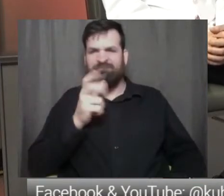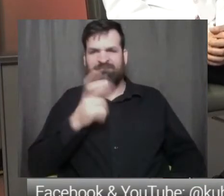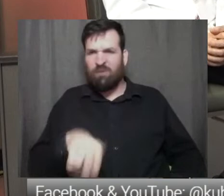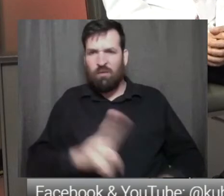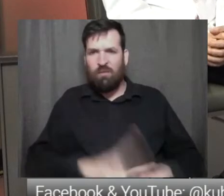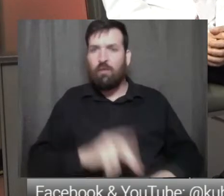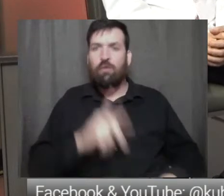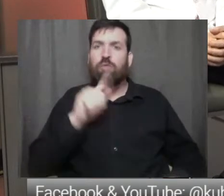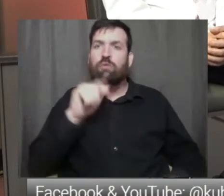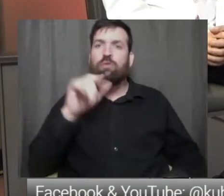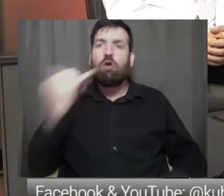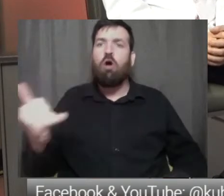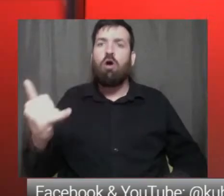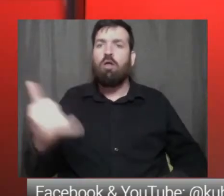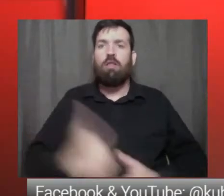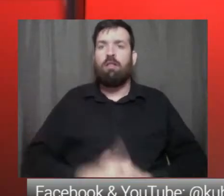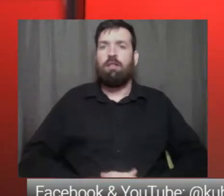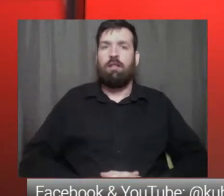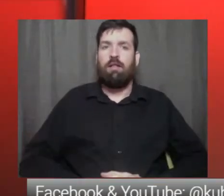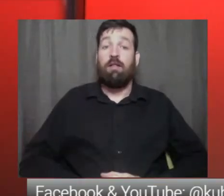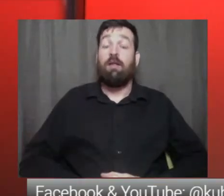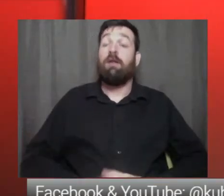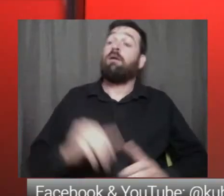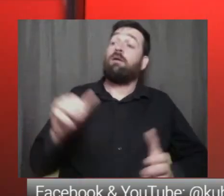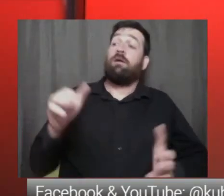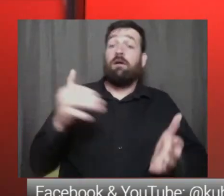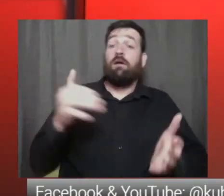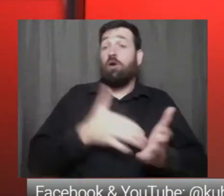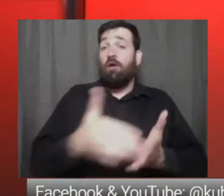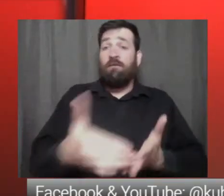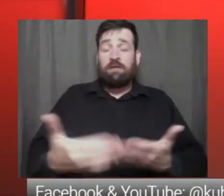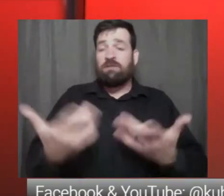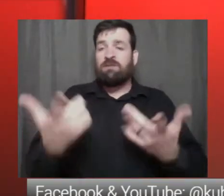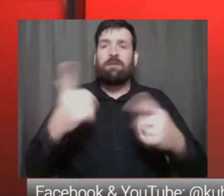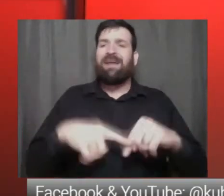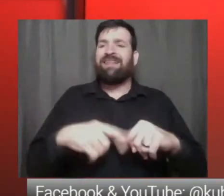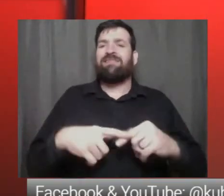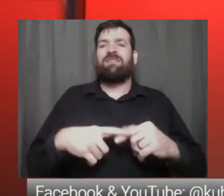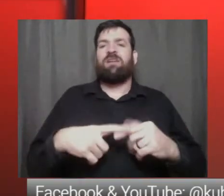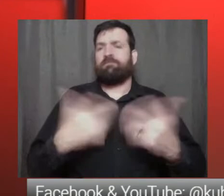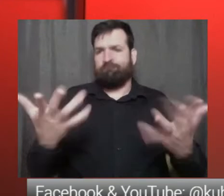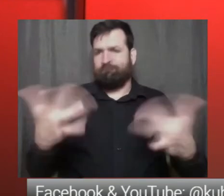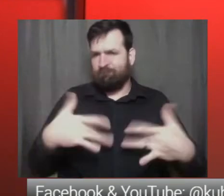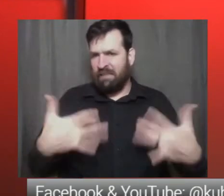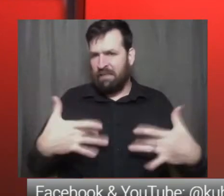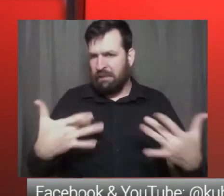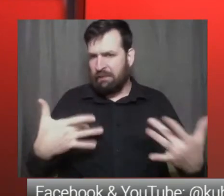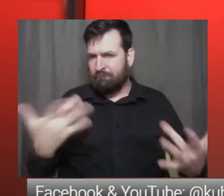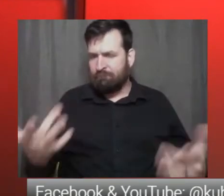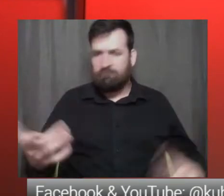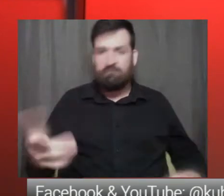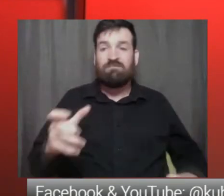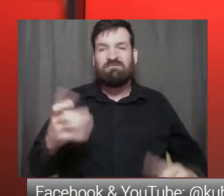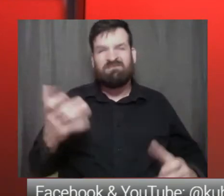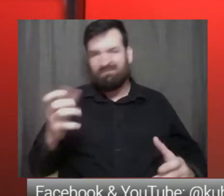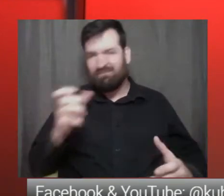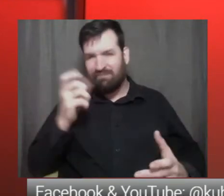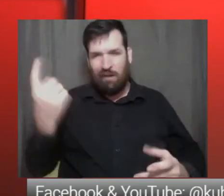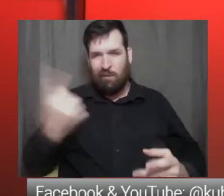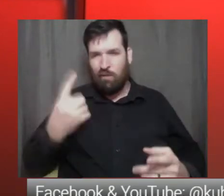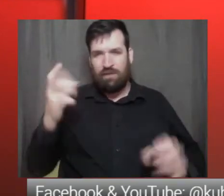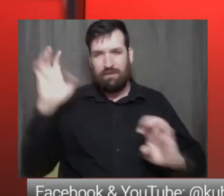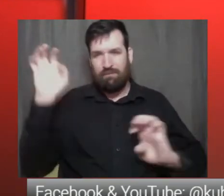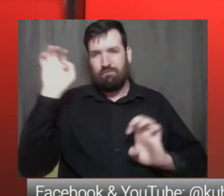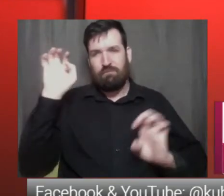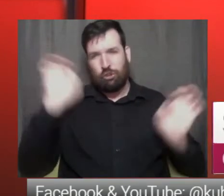moment? So oftentimes it depends on what they're feeling, and it isn't necessarily an emergency. There's lots of things that can be